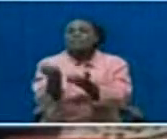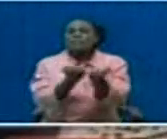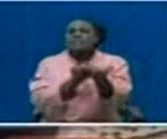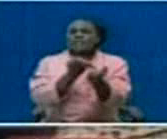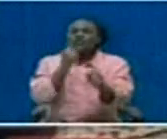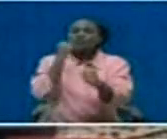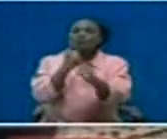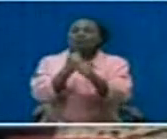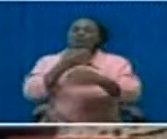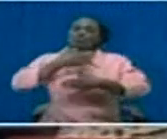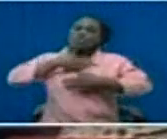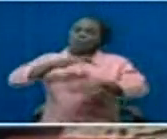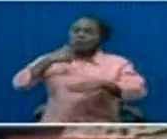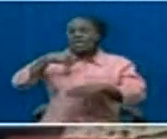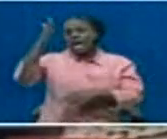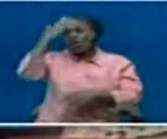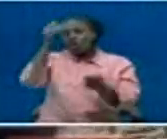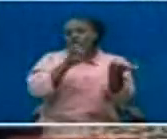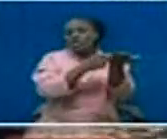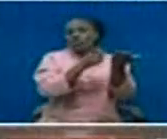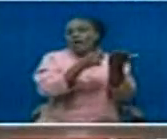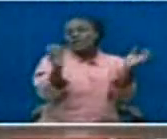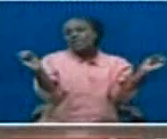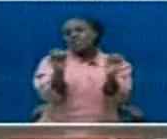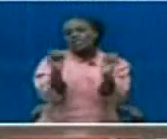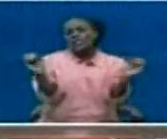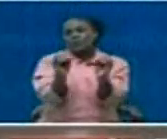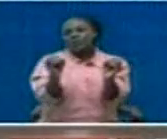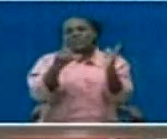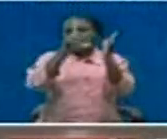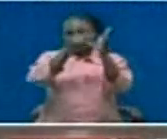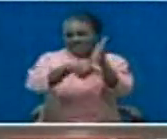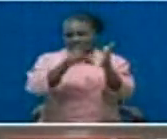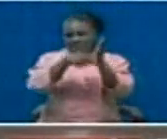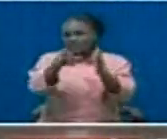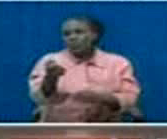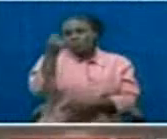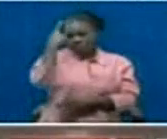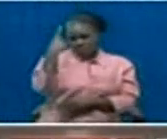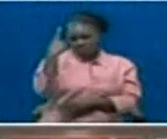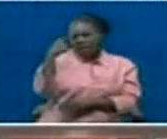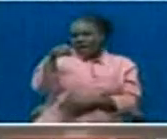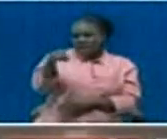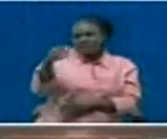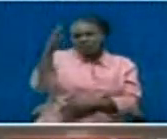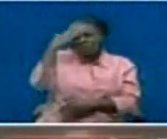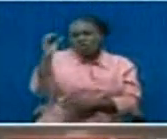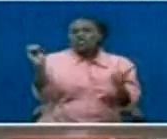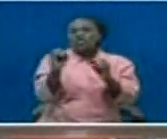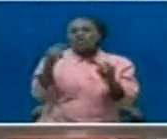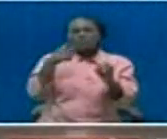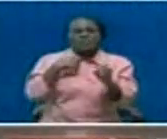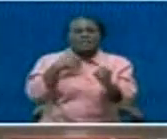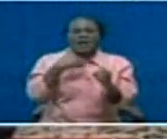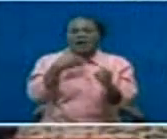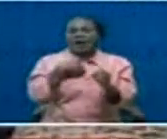Samburu. Because I don't know any Kiswahili even. But later on, when they came to realize, little did she know that I had served